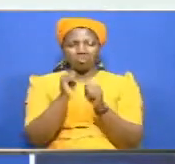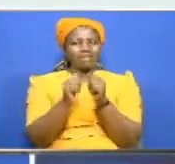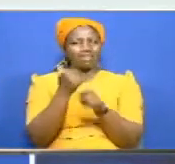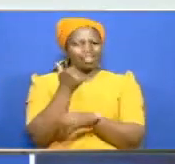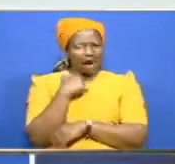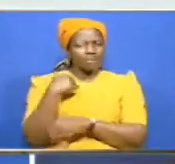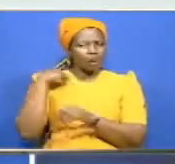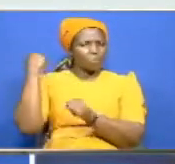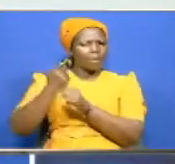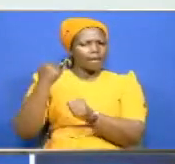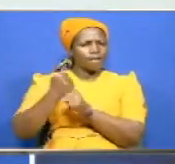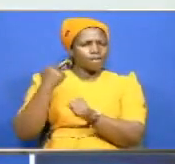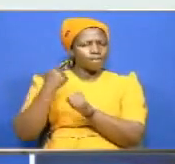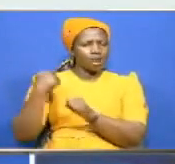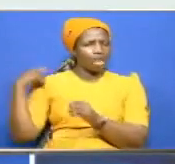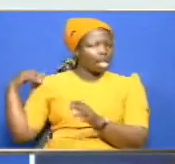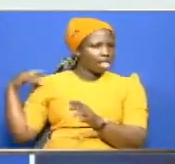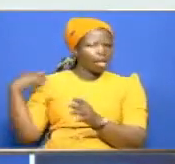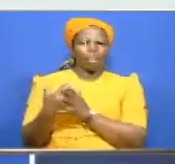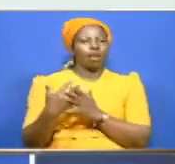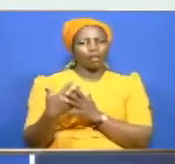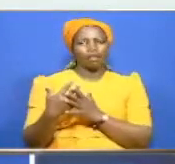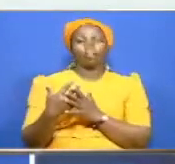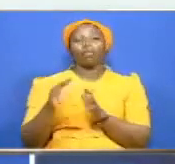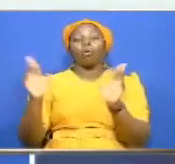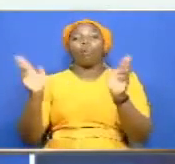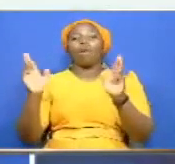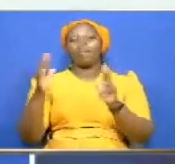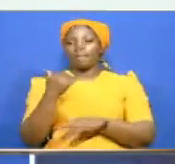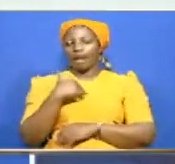been working on, like, we already have the